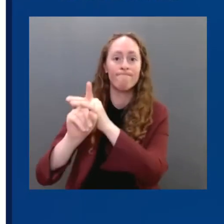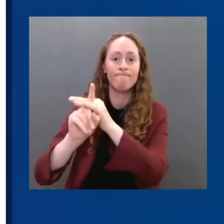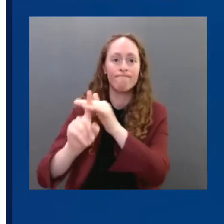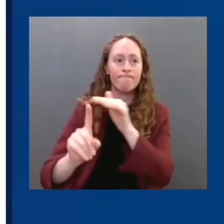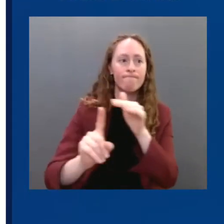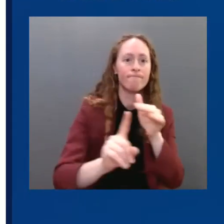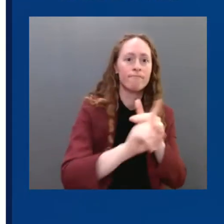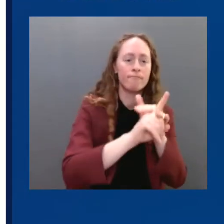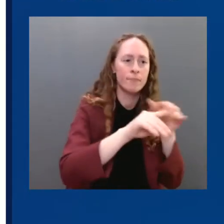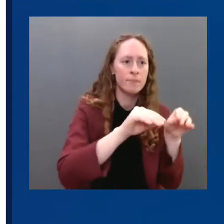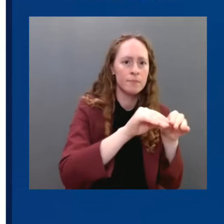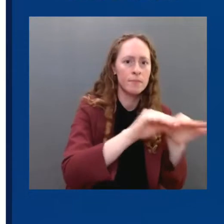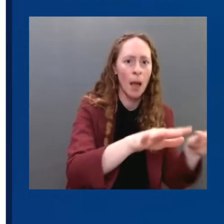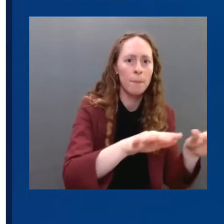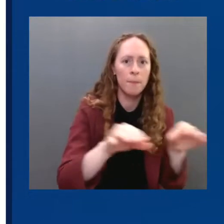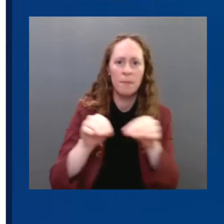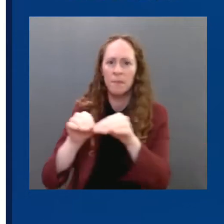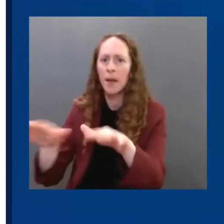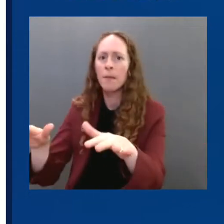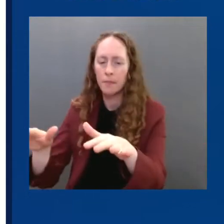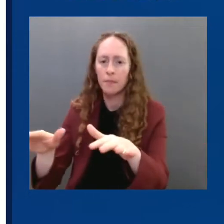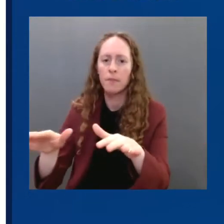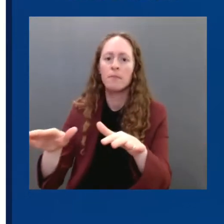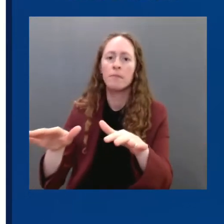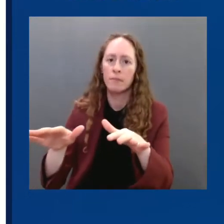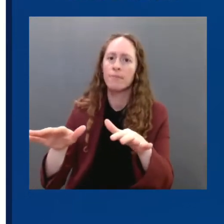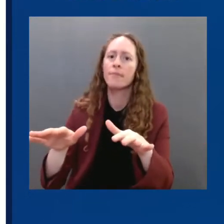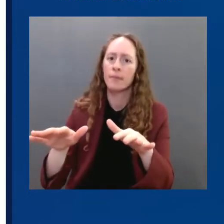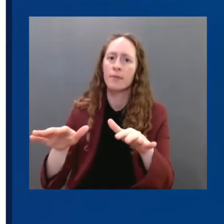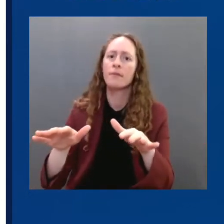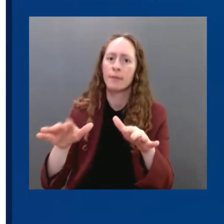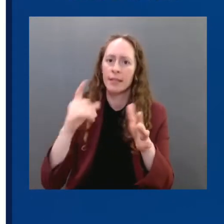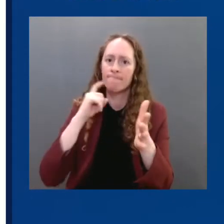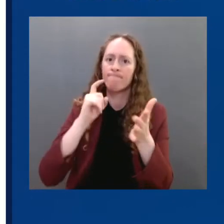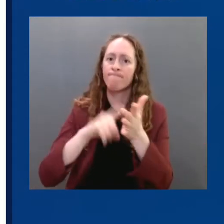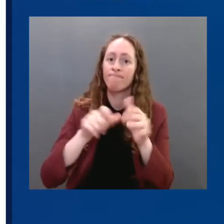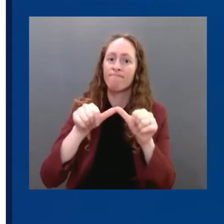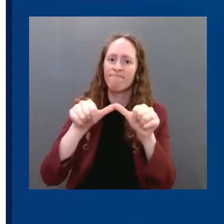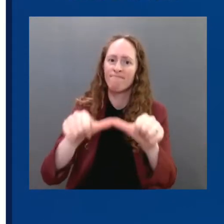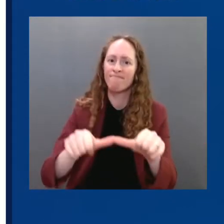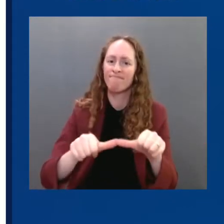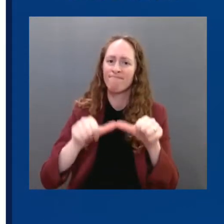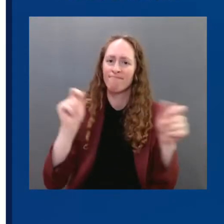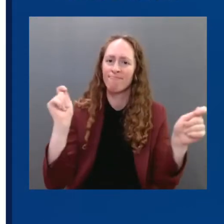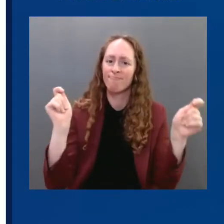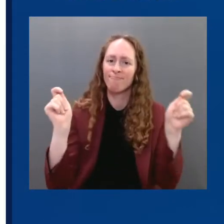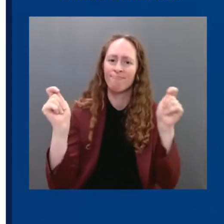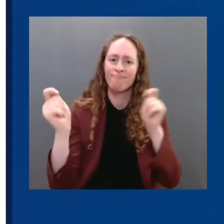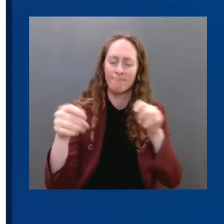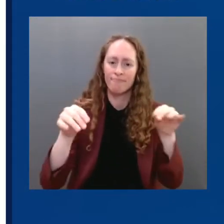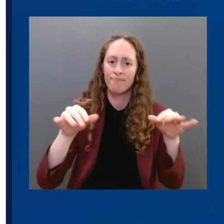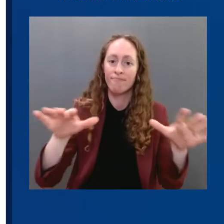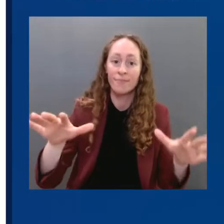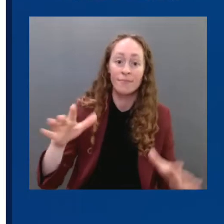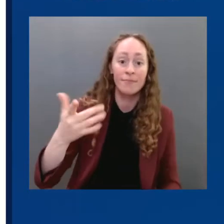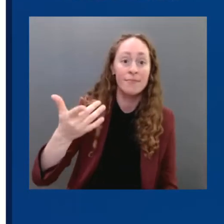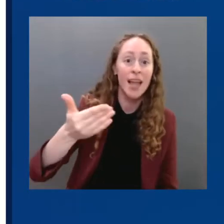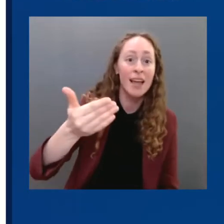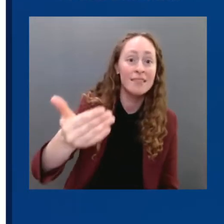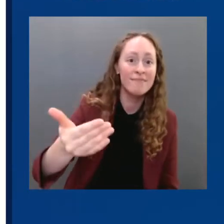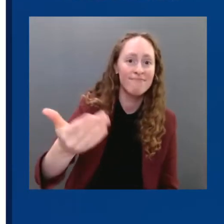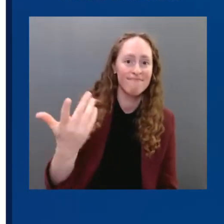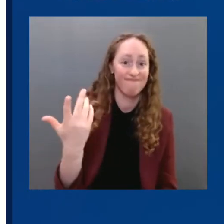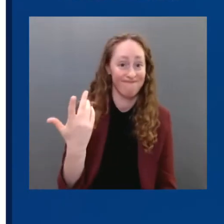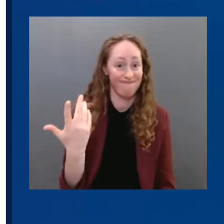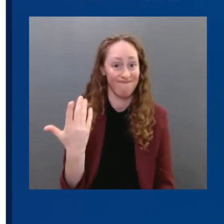with BA4.5, and we don't know what the future will hold as we might get even more subvariants. So let's